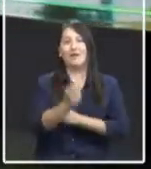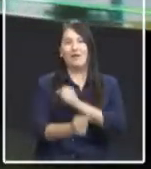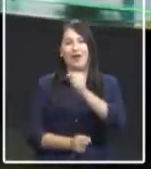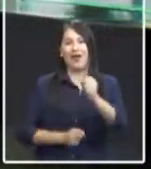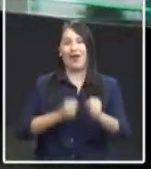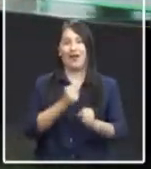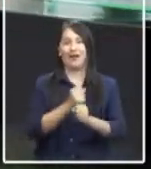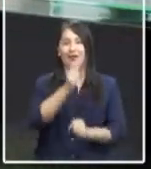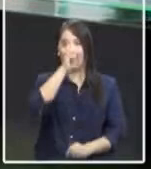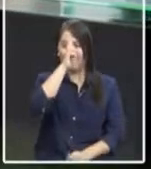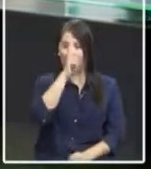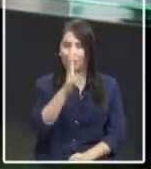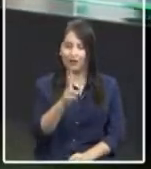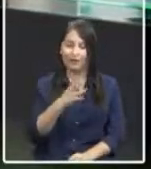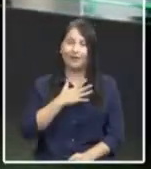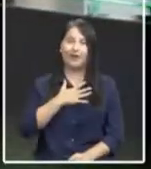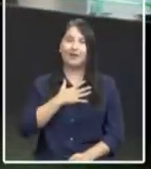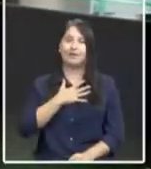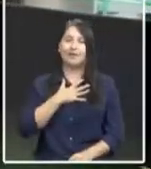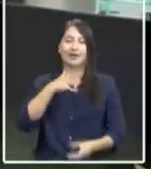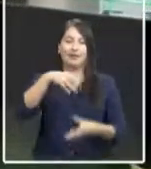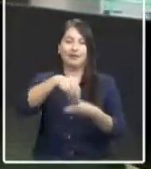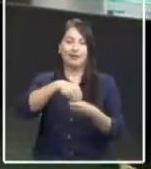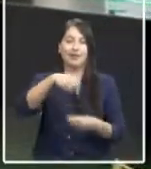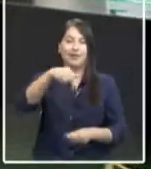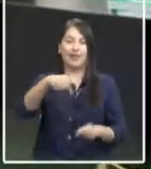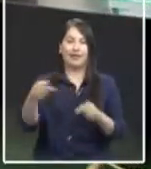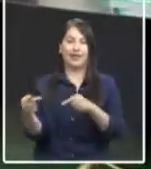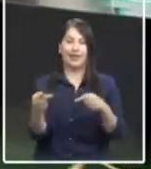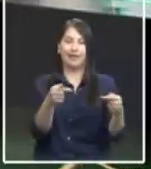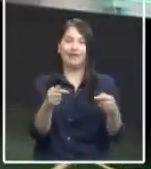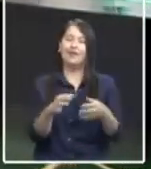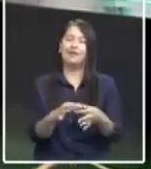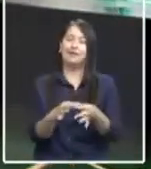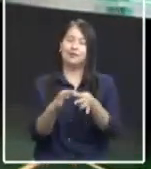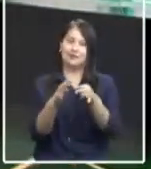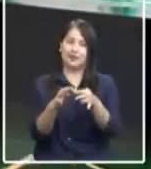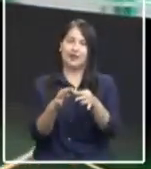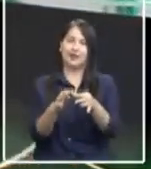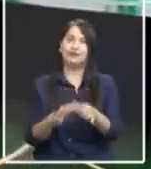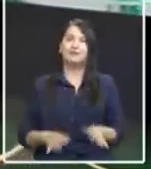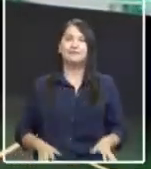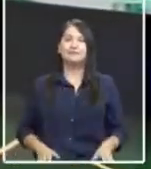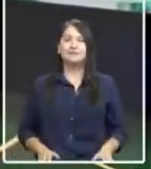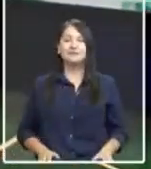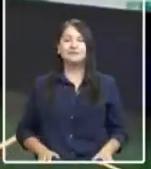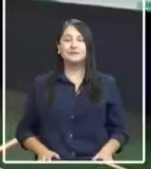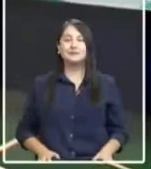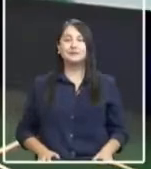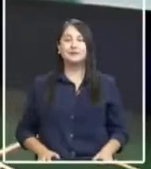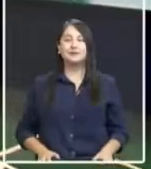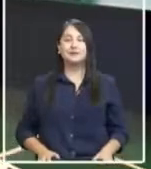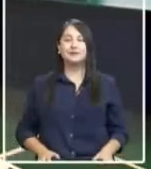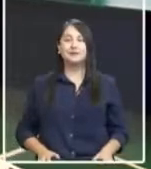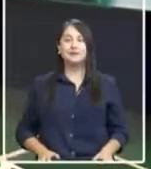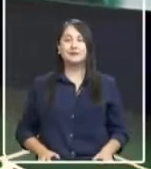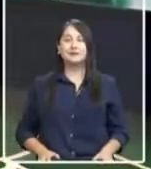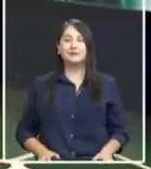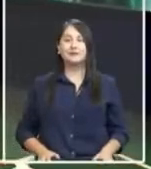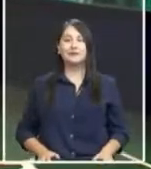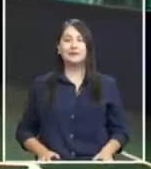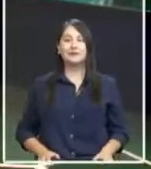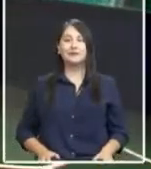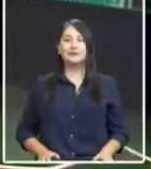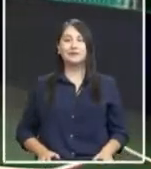this discussion. Thank you. thank you to you, Dr.